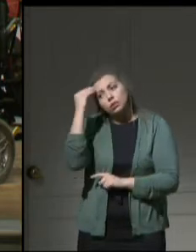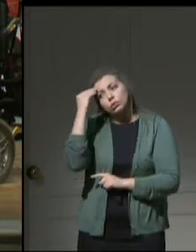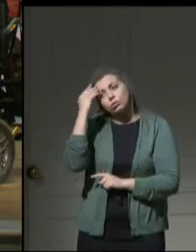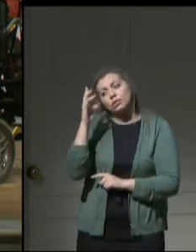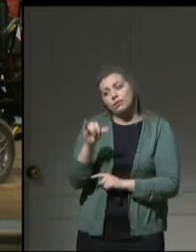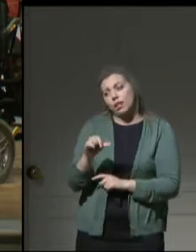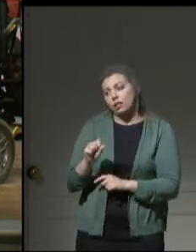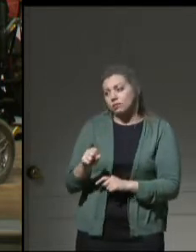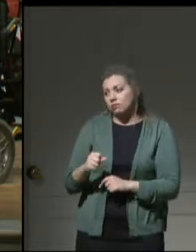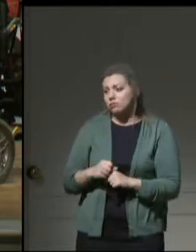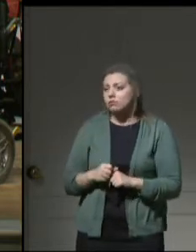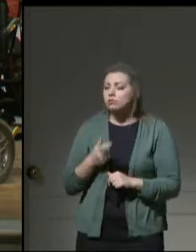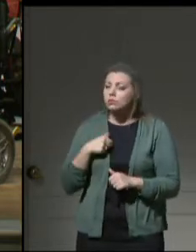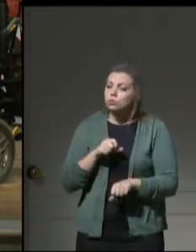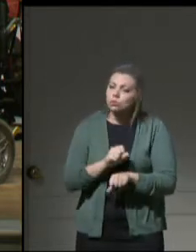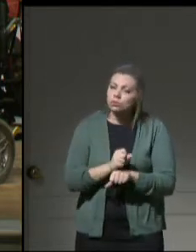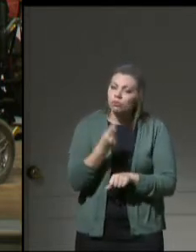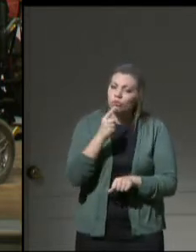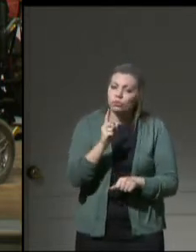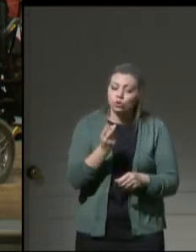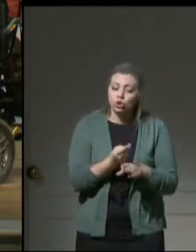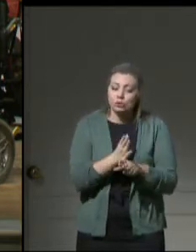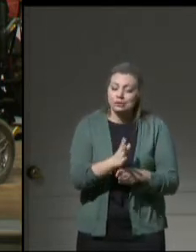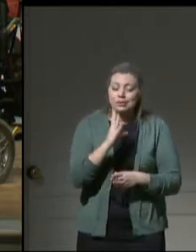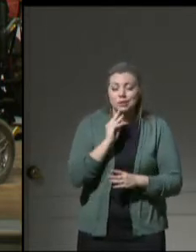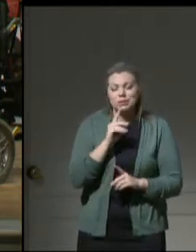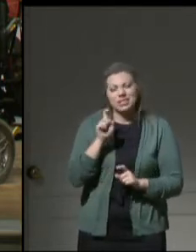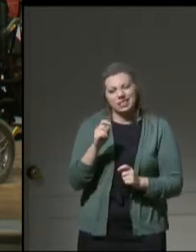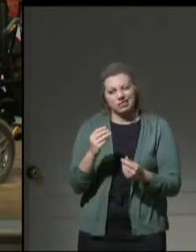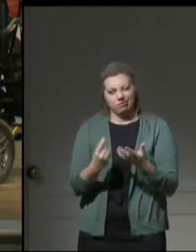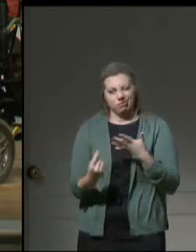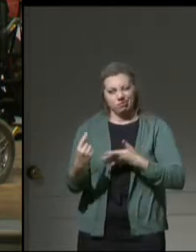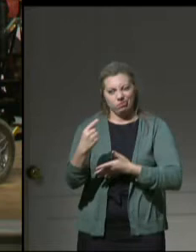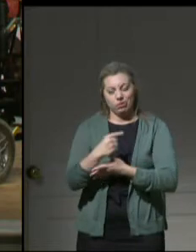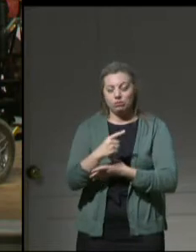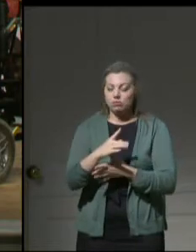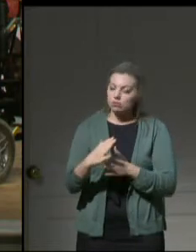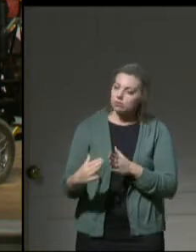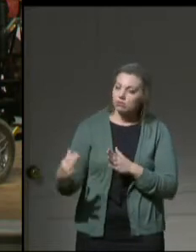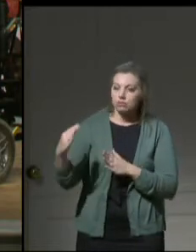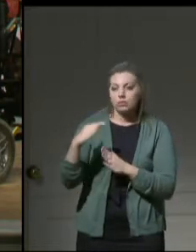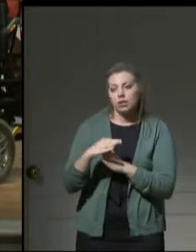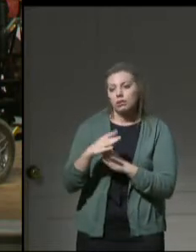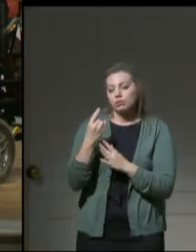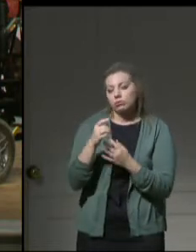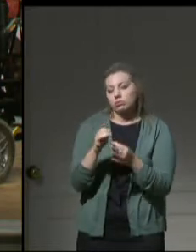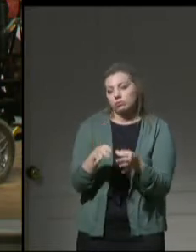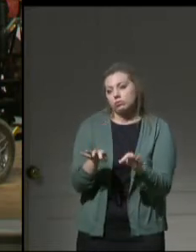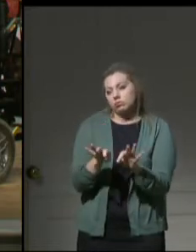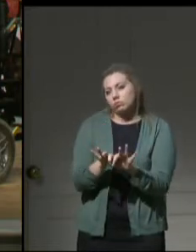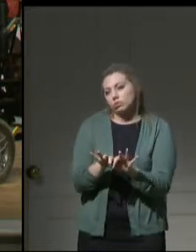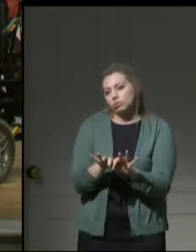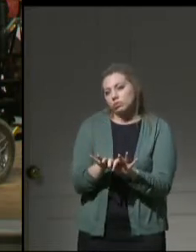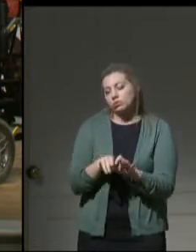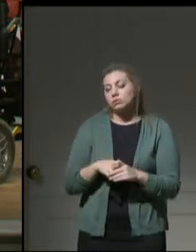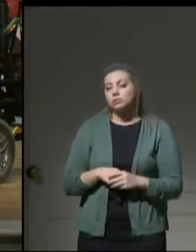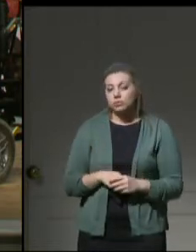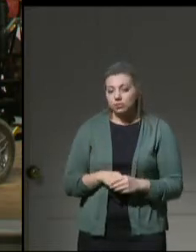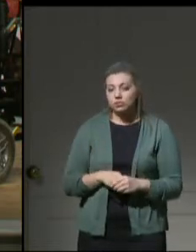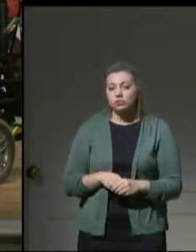And as we're working on the user experience, keep that in mind as #1 factor of importance to address.